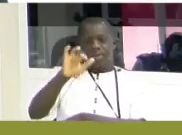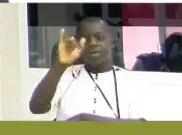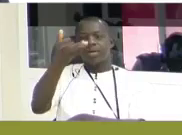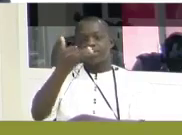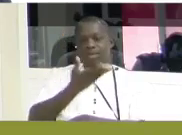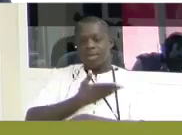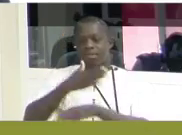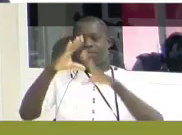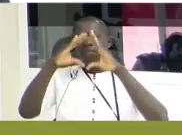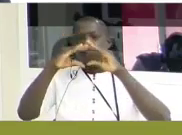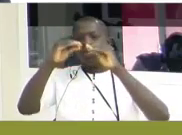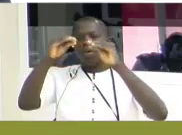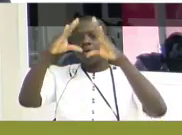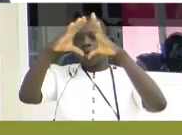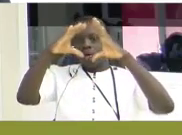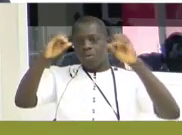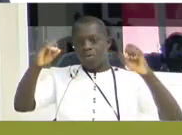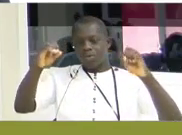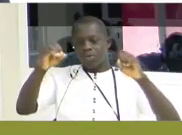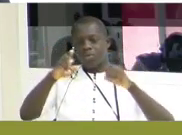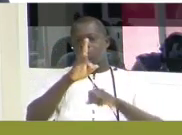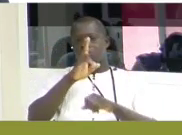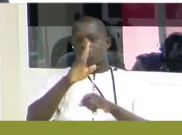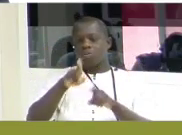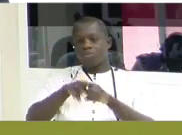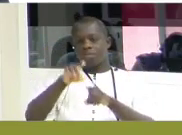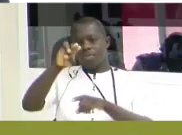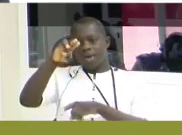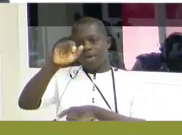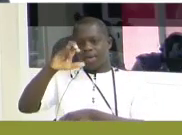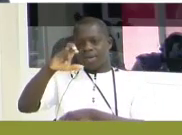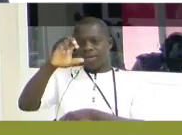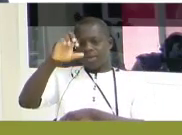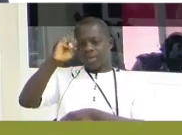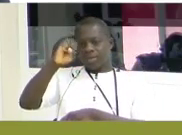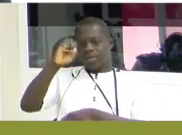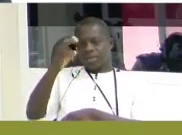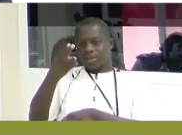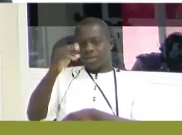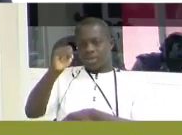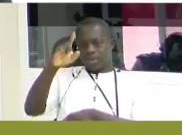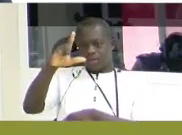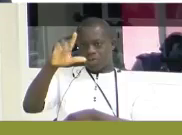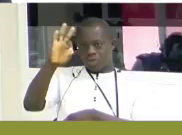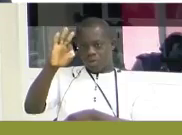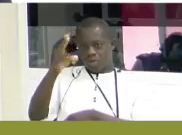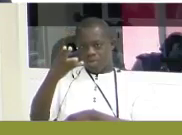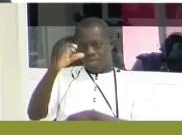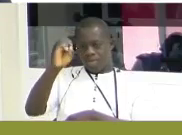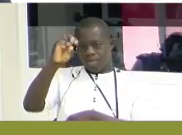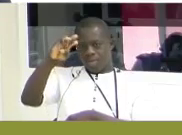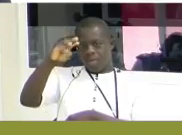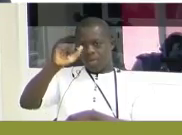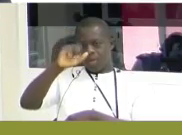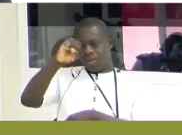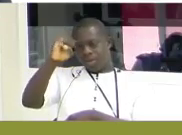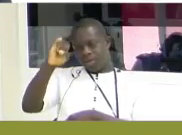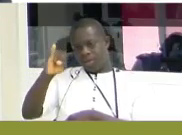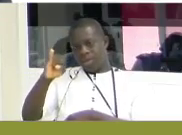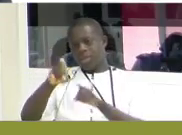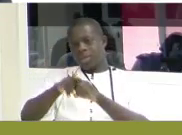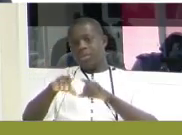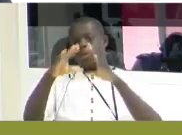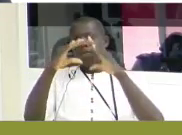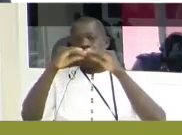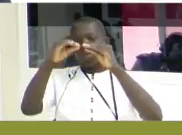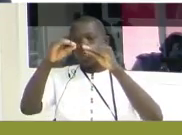manned by Marcel Tomasi, and then you have his assistant at the time, Mamsid Sise, as the press officer. So anytime